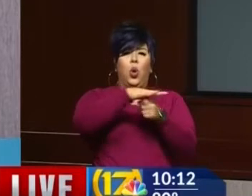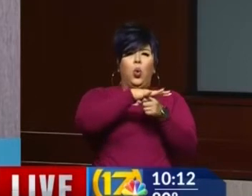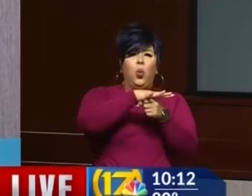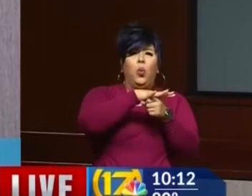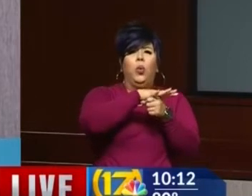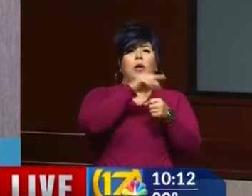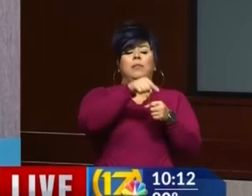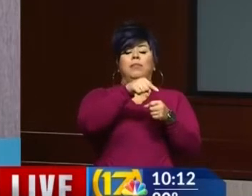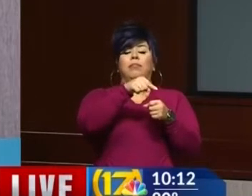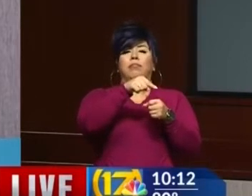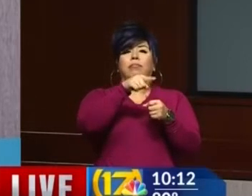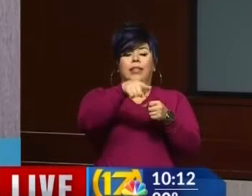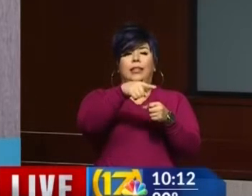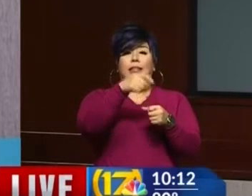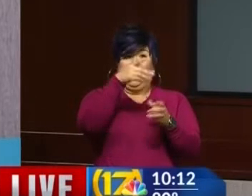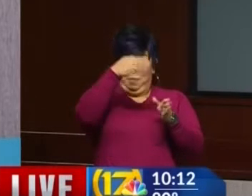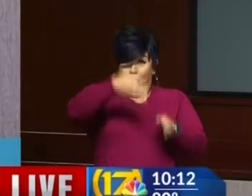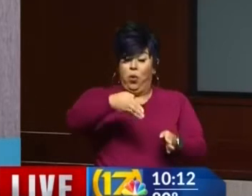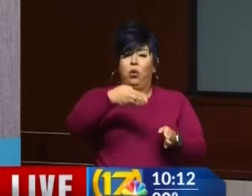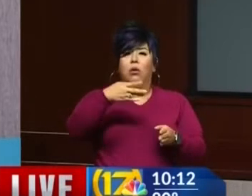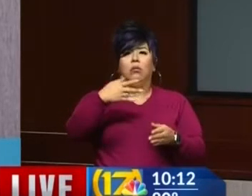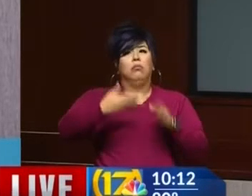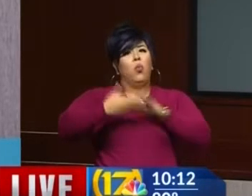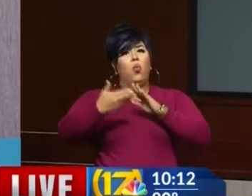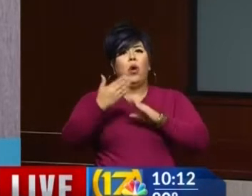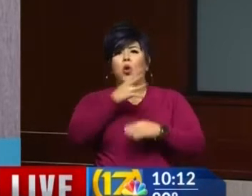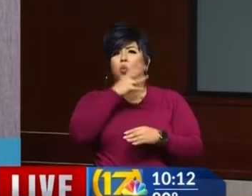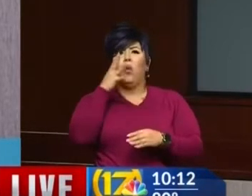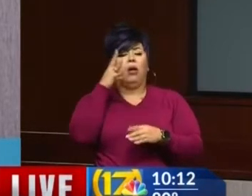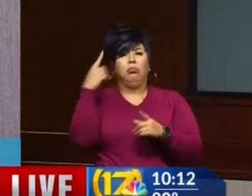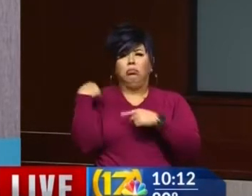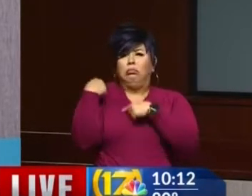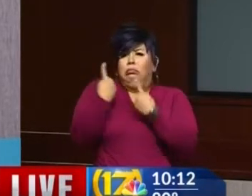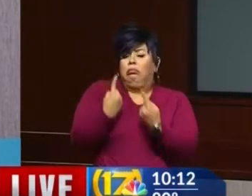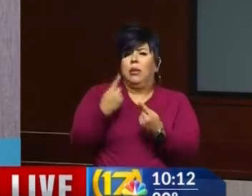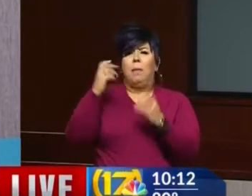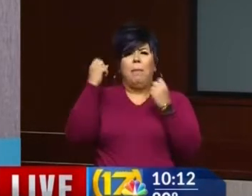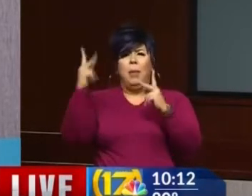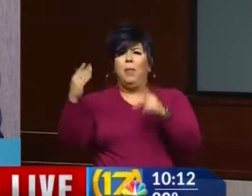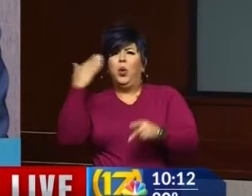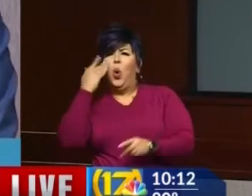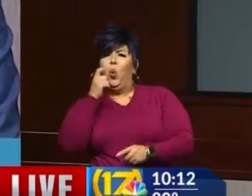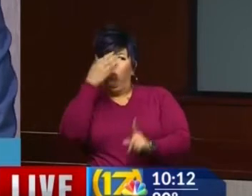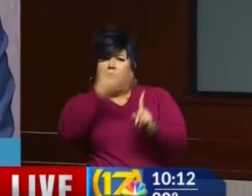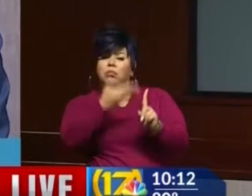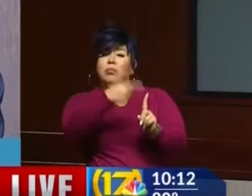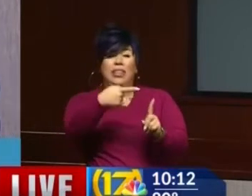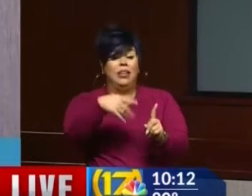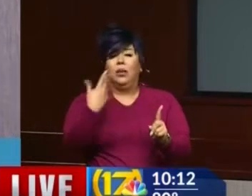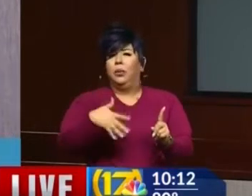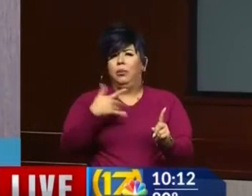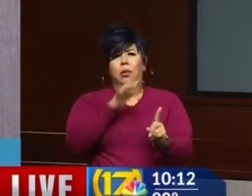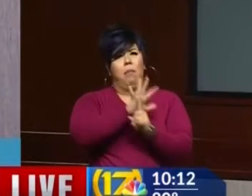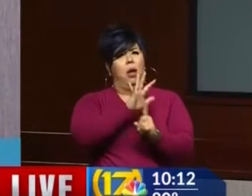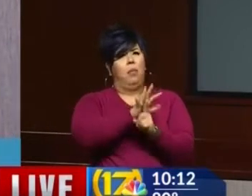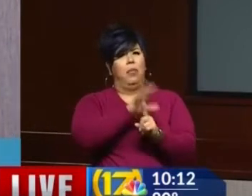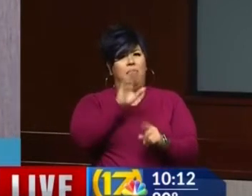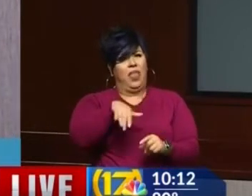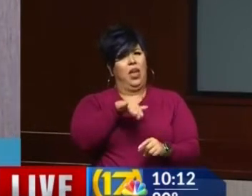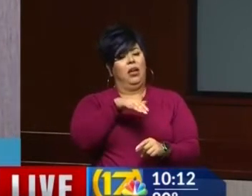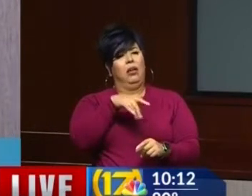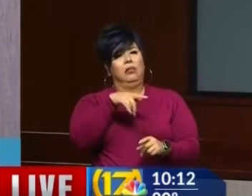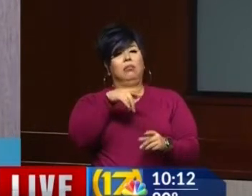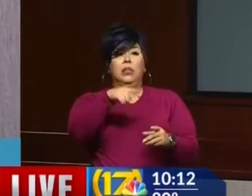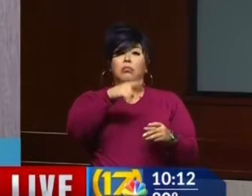legend and cattle industry giant, Kenneth Twisselman, the real deal. Mr. Twisselman was not just